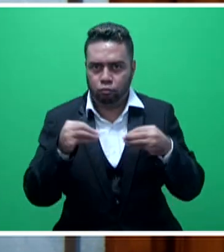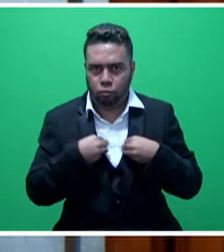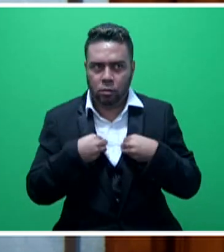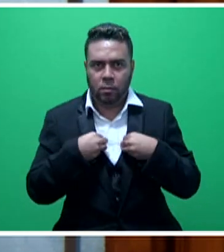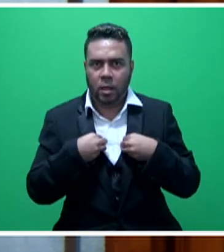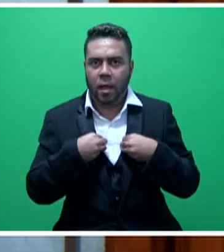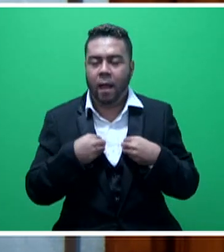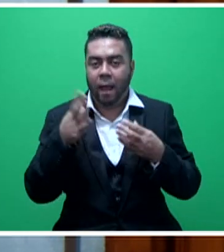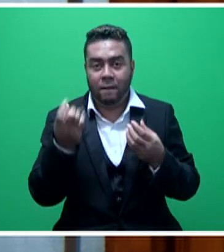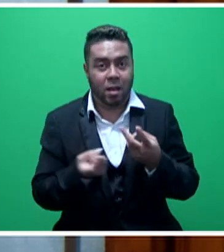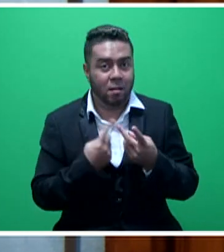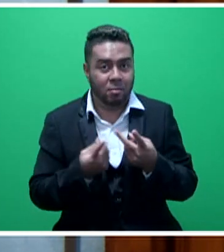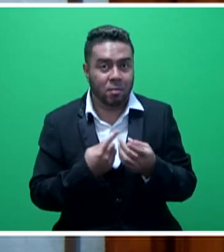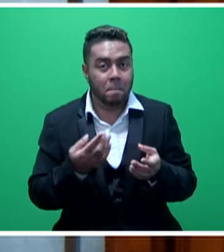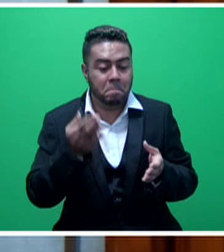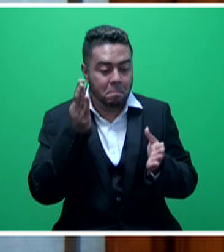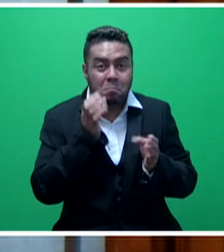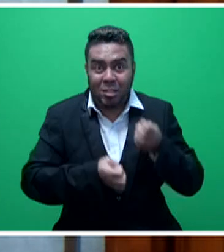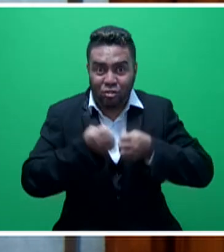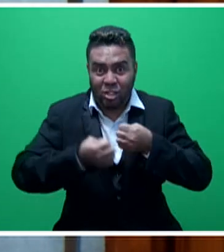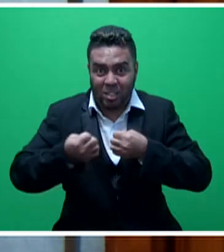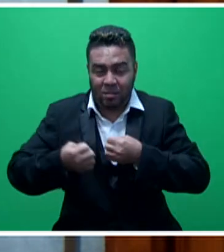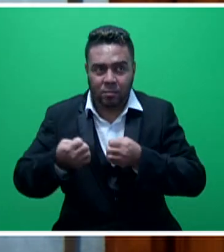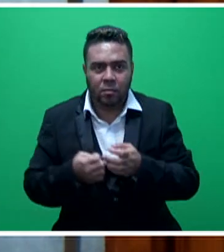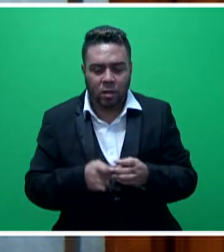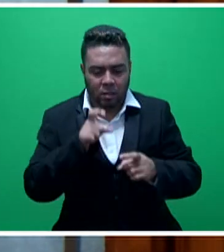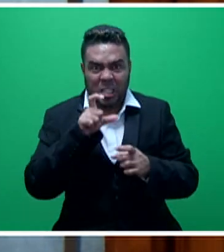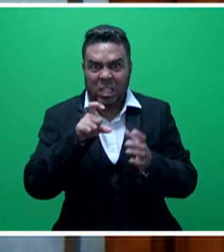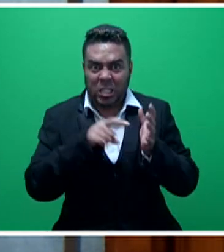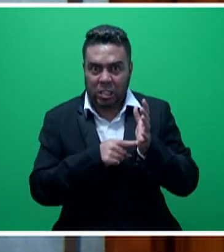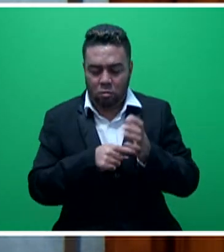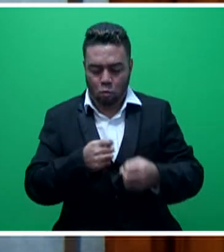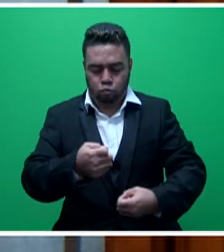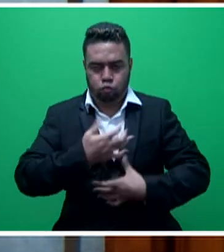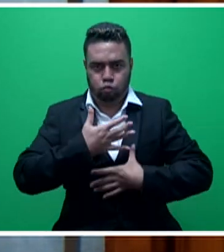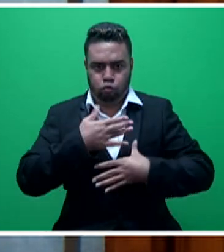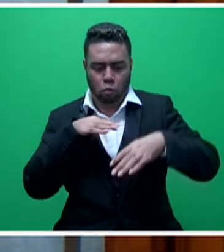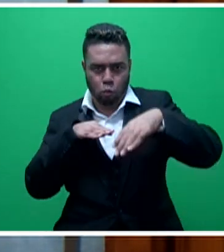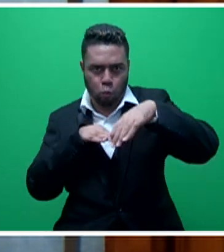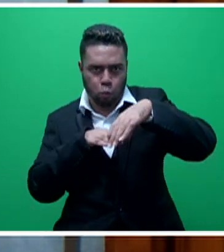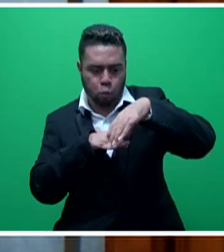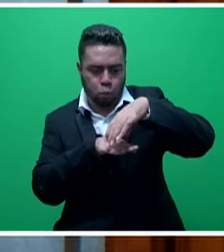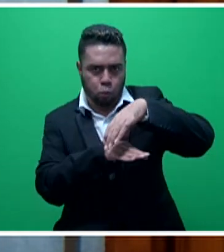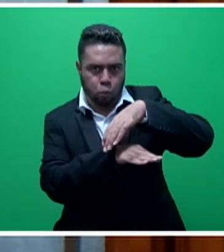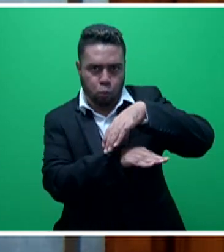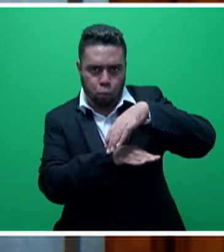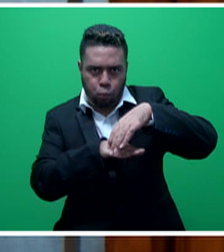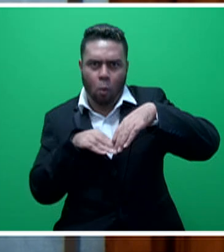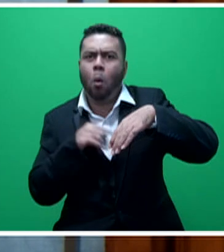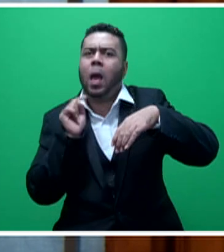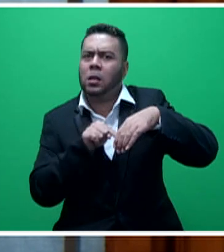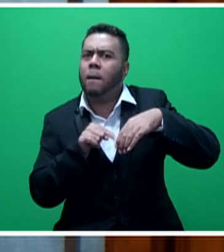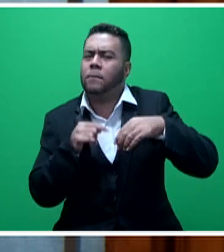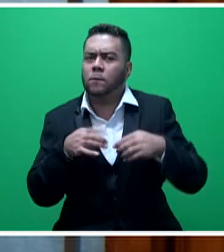slice machine, the first such high capability CT machine of its kind in the South Pacific. This machine, which